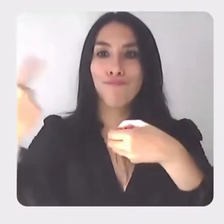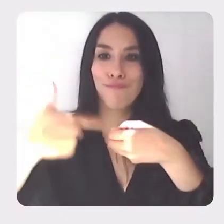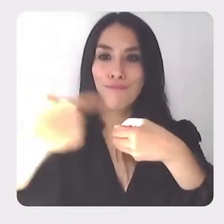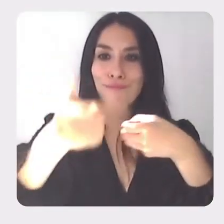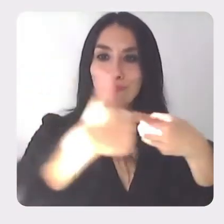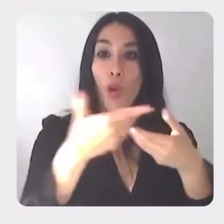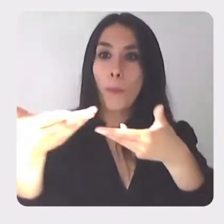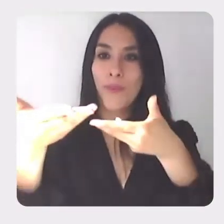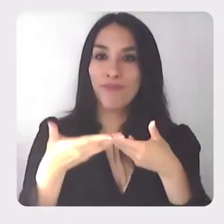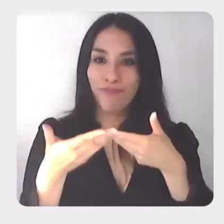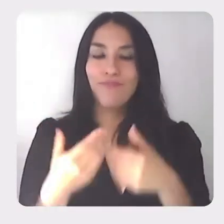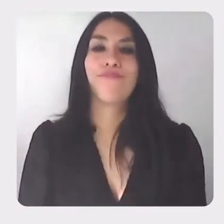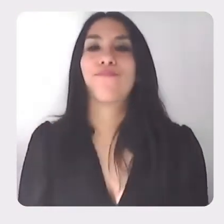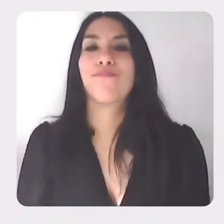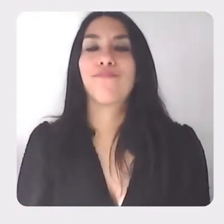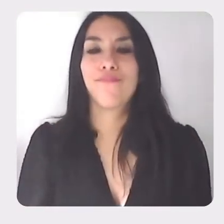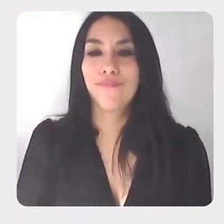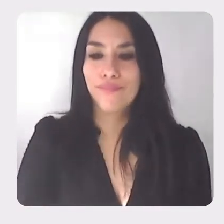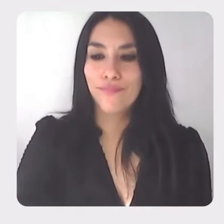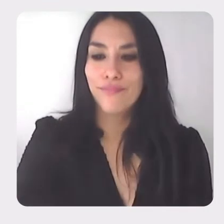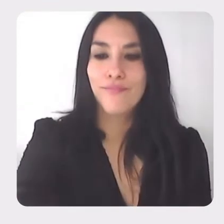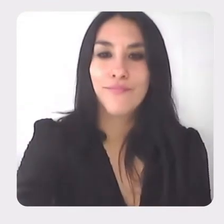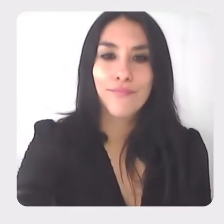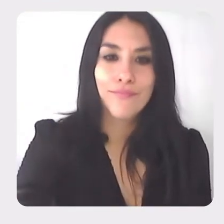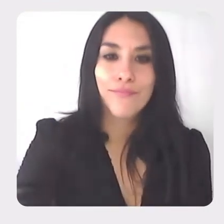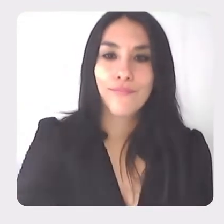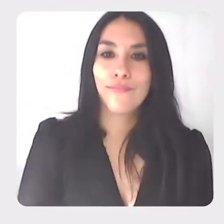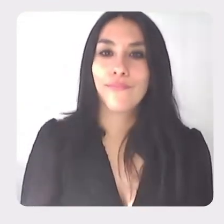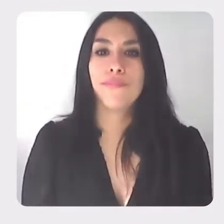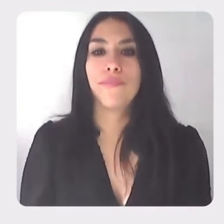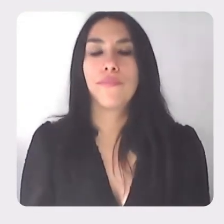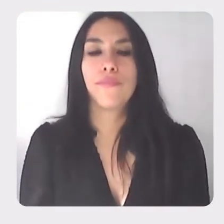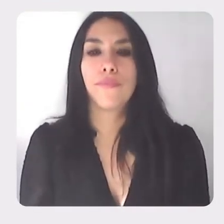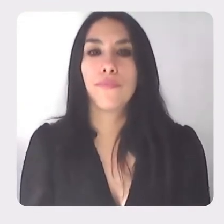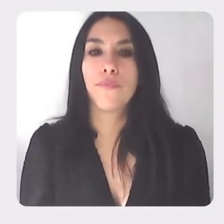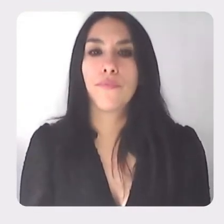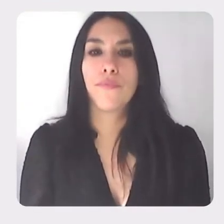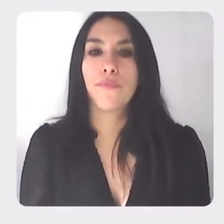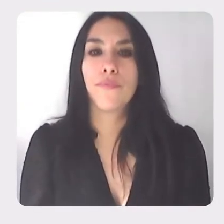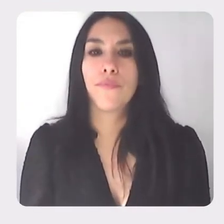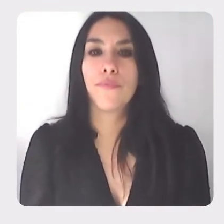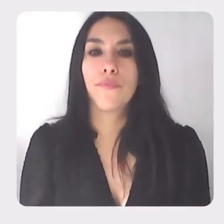Think I like you, passing pictures.